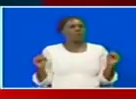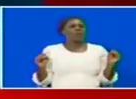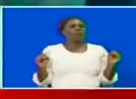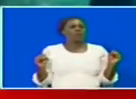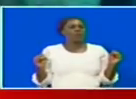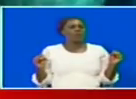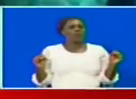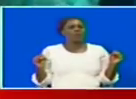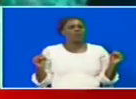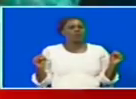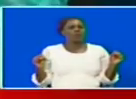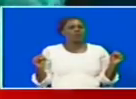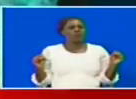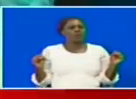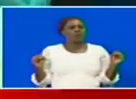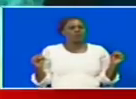Unstoppable